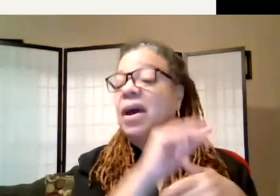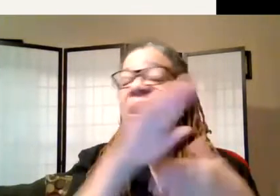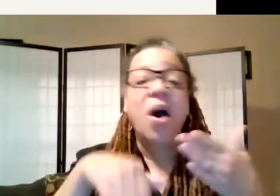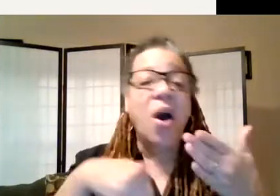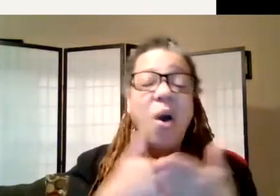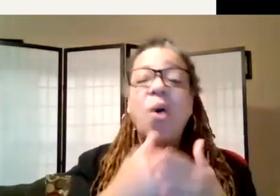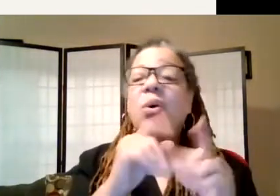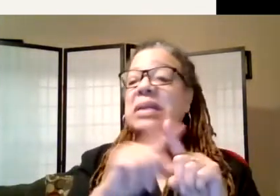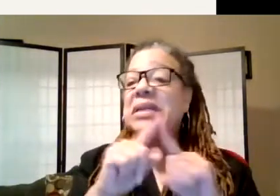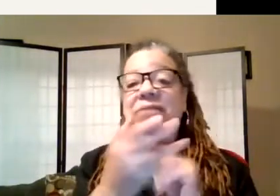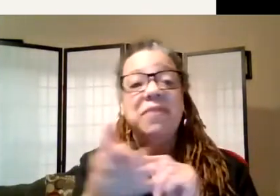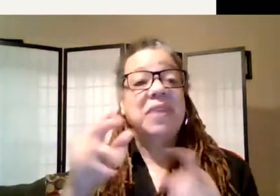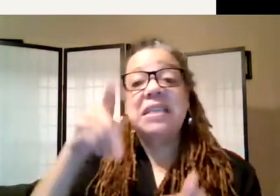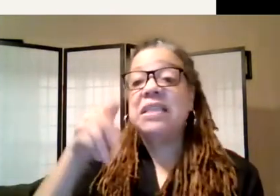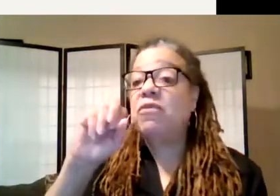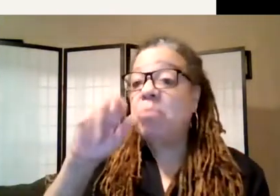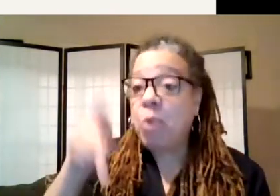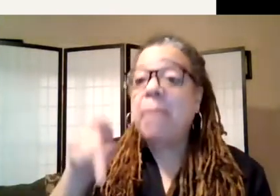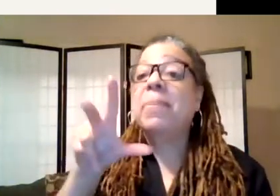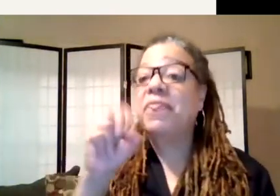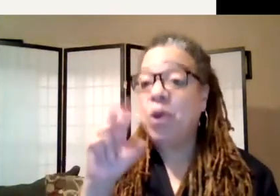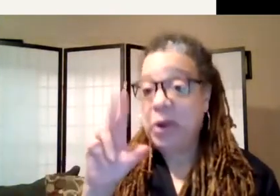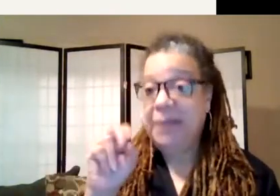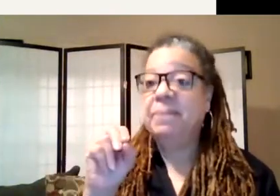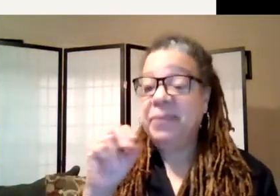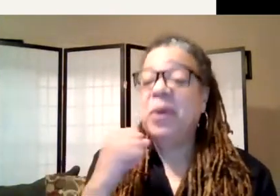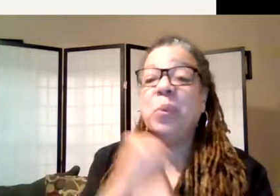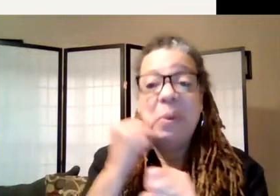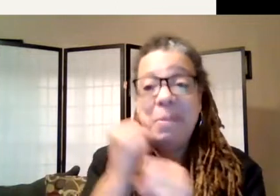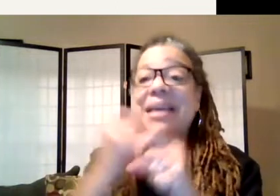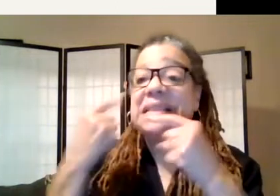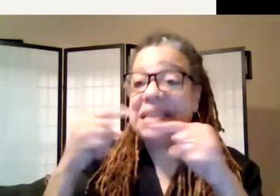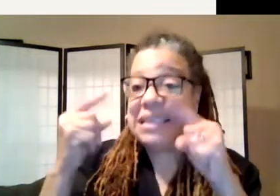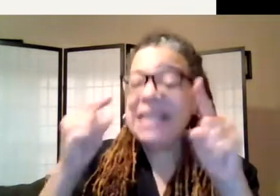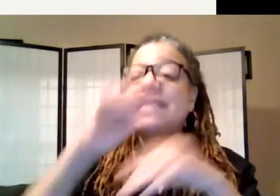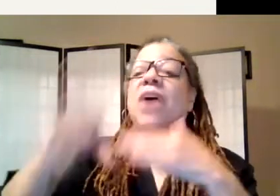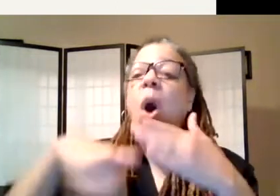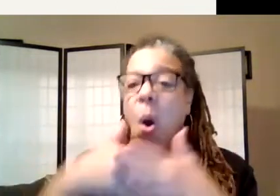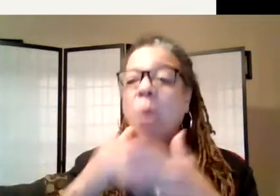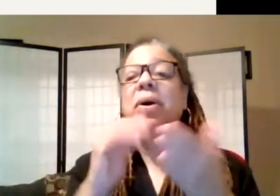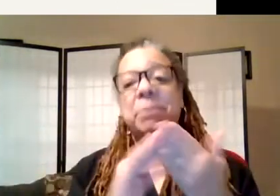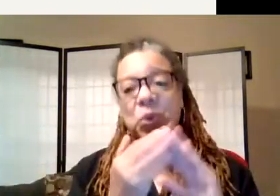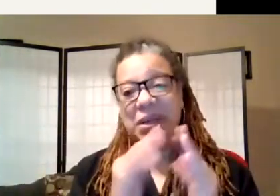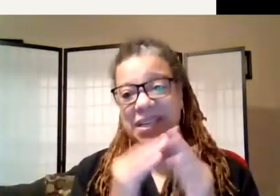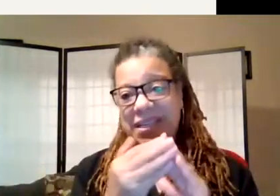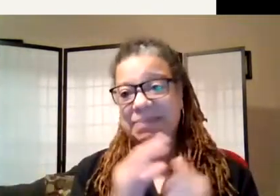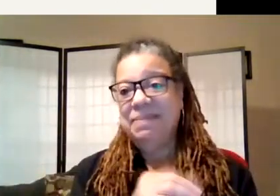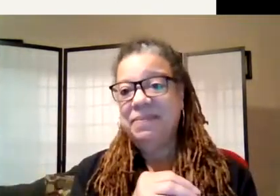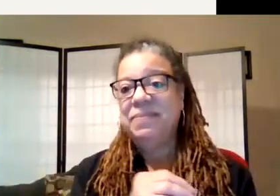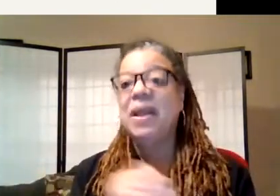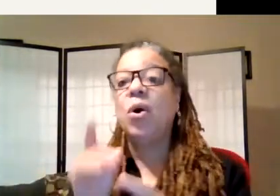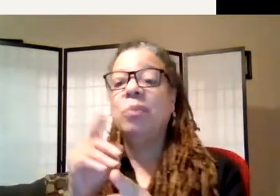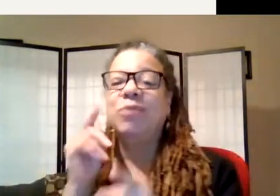ramifications of Prop 30 will create in across low-income communities, exactly where we need it the most. Really quickly, I